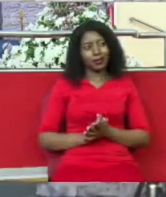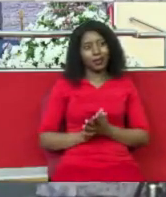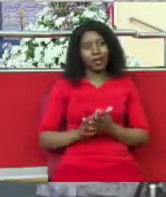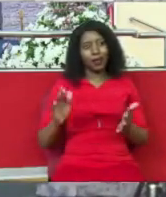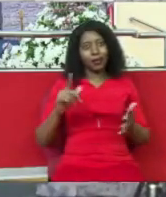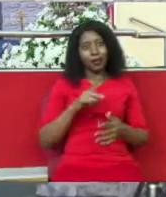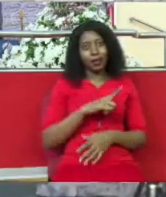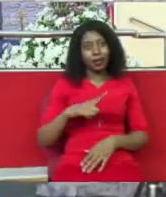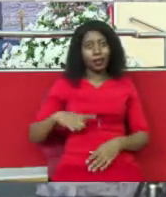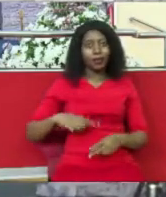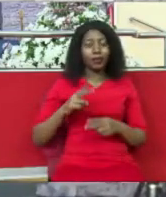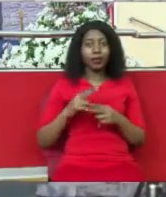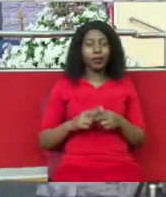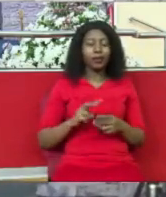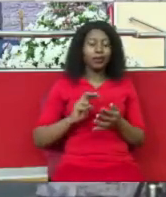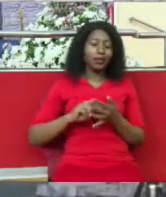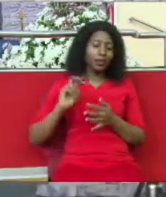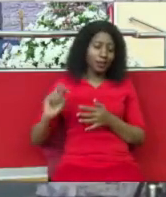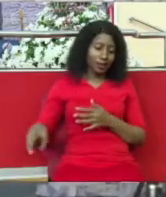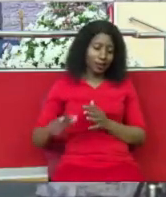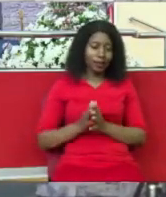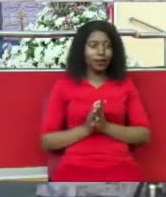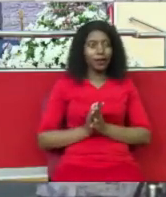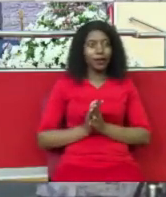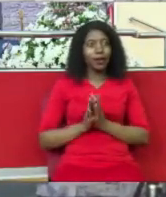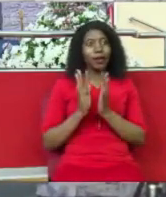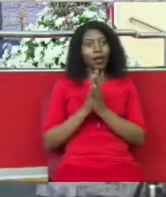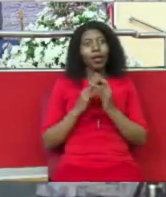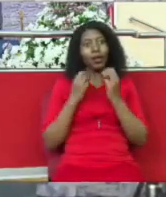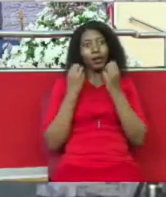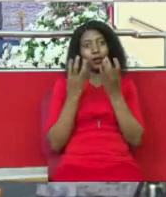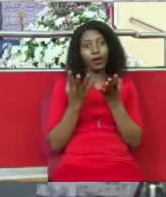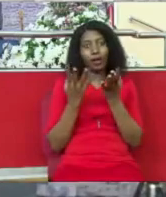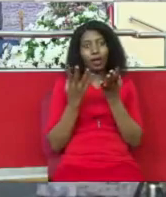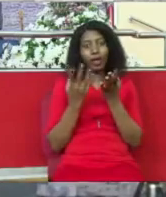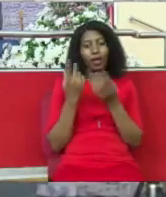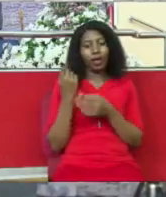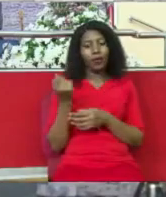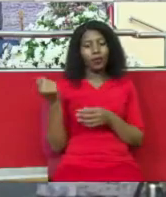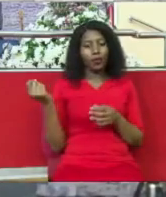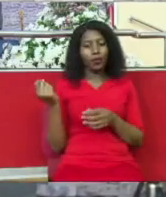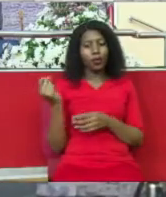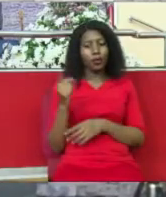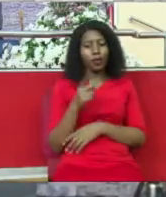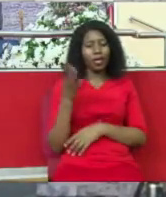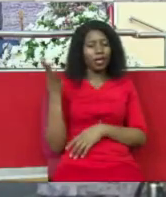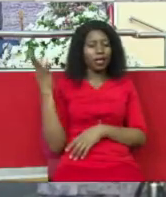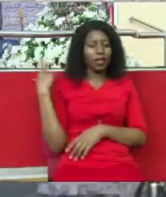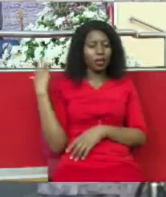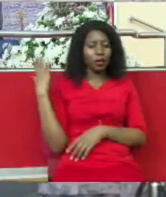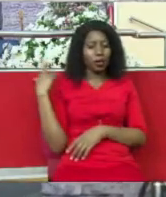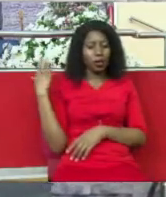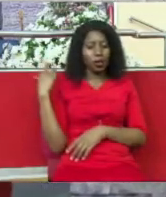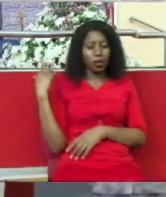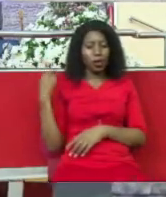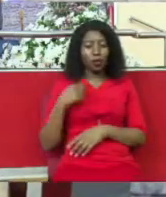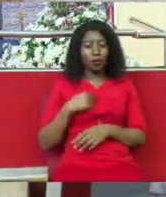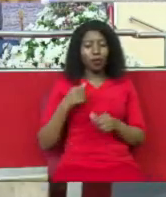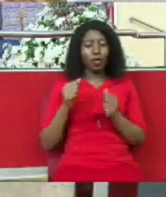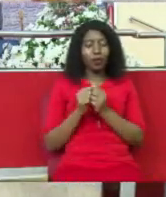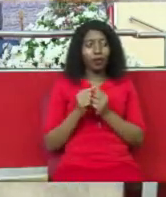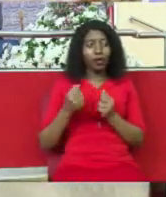nambari. Delete. Hallelujah. Amen. A few months ago when we were with another sister here, our sister